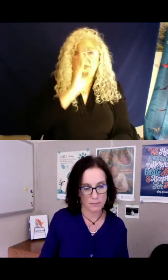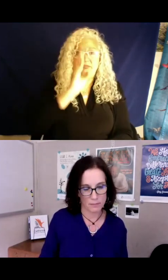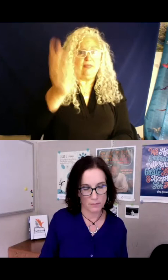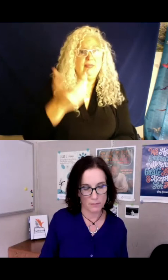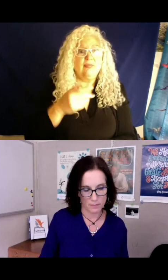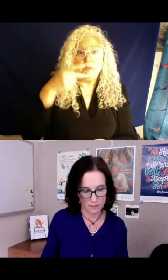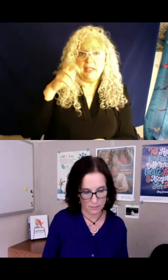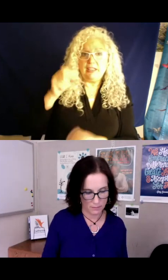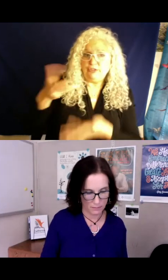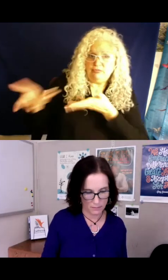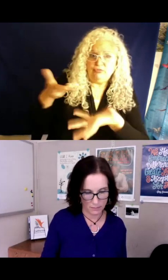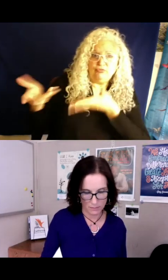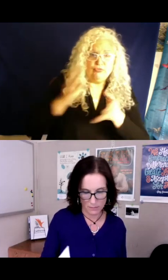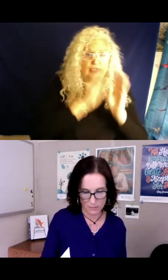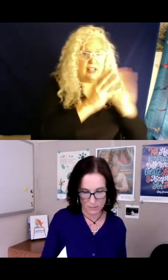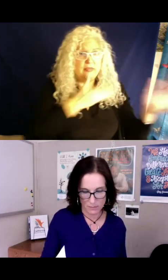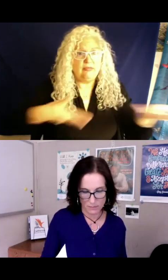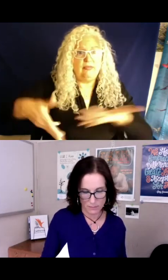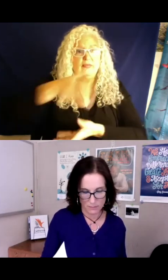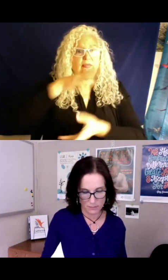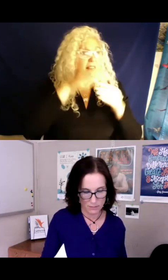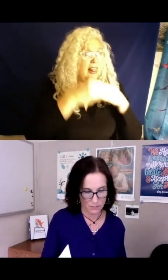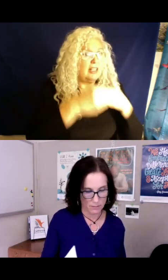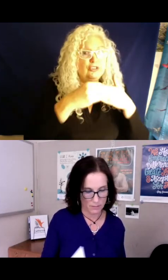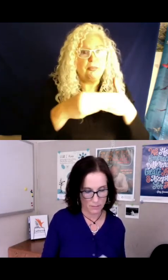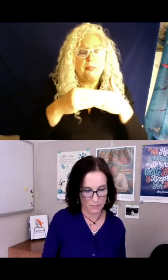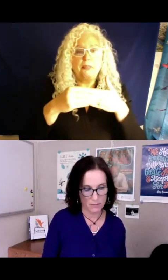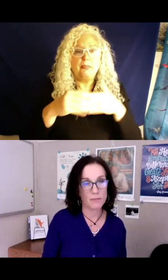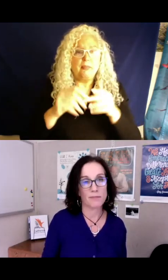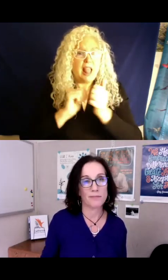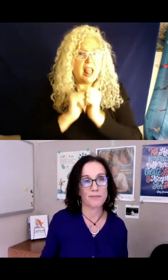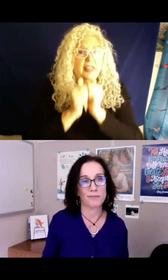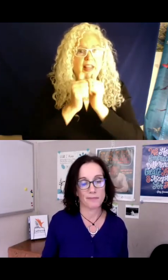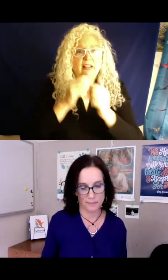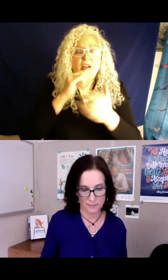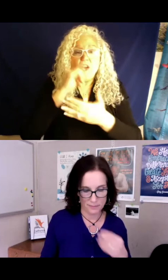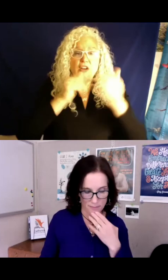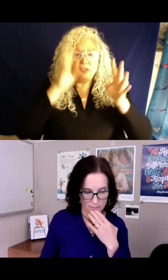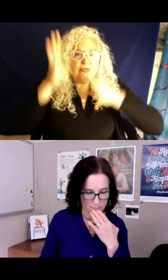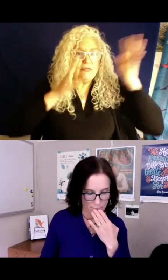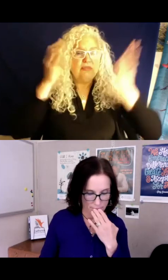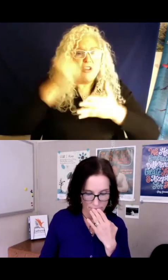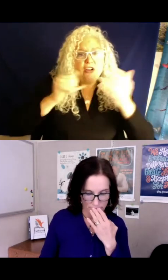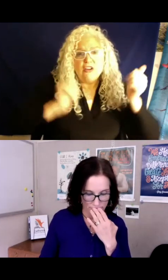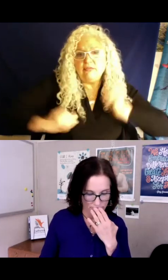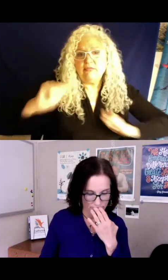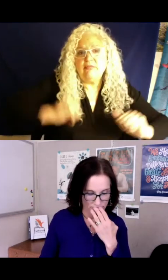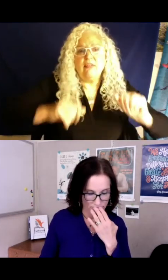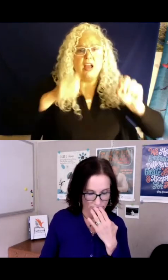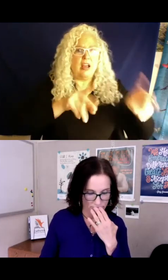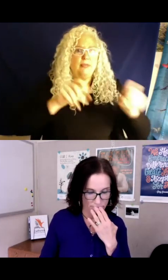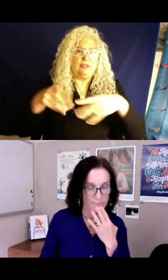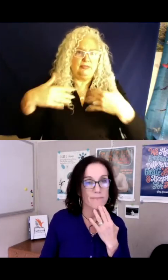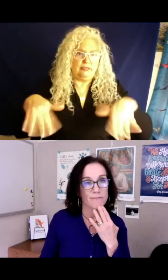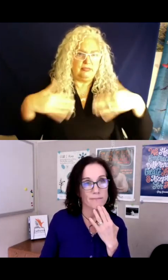opportunities for direct instruction, direct communication with peers, leadership roles, athletics,